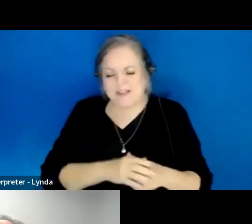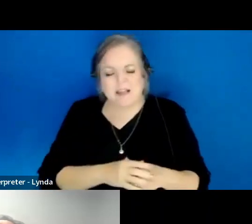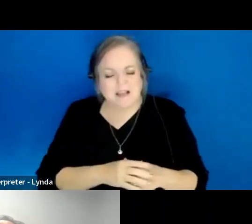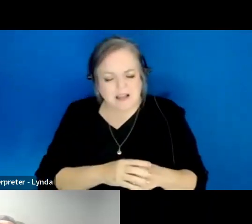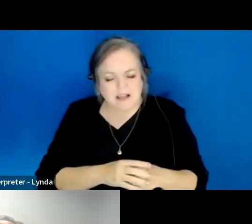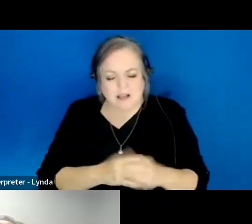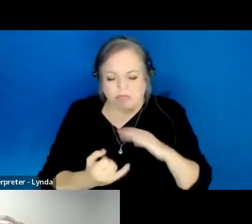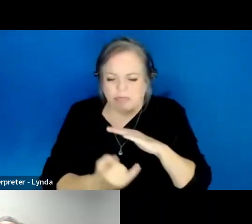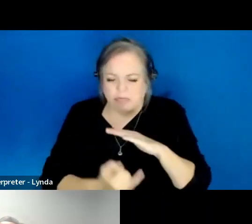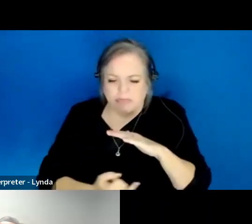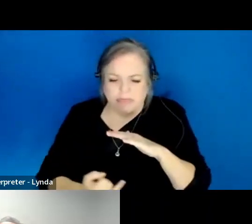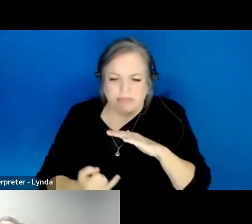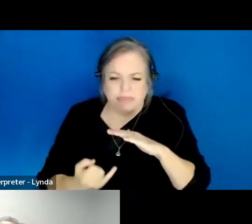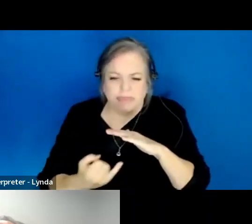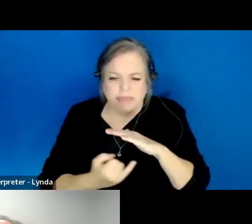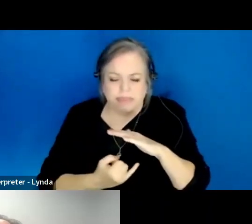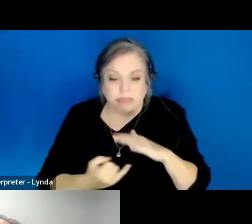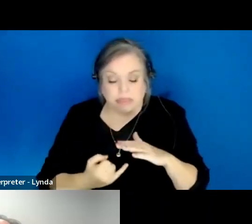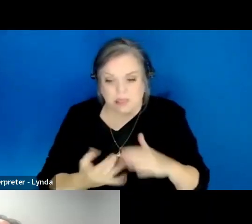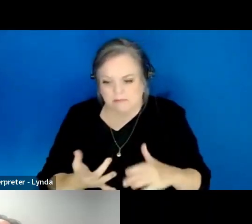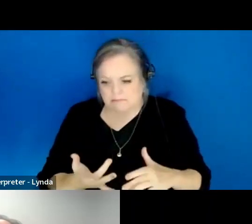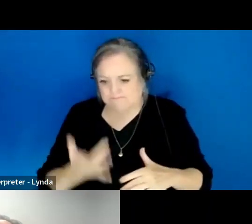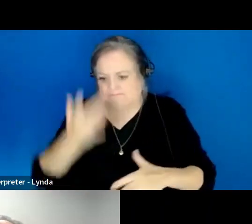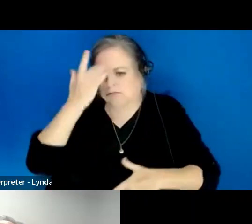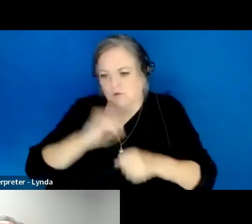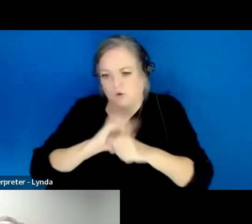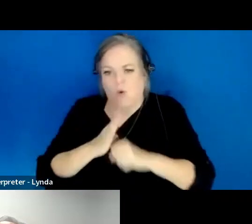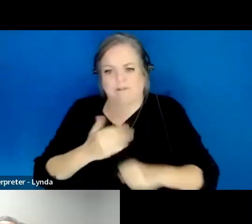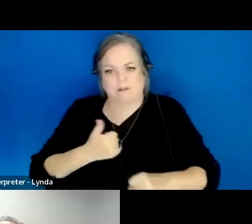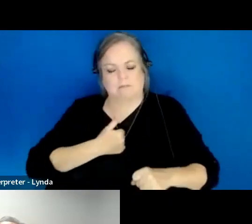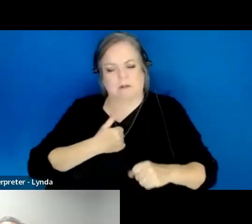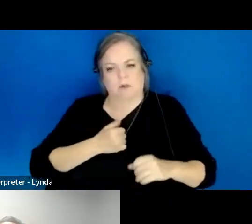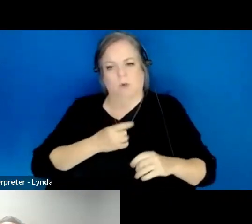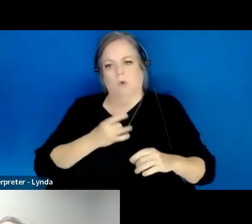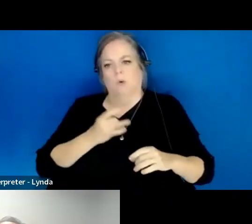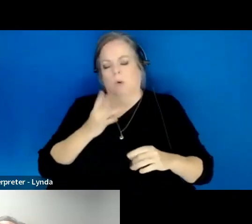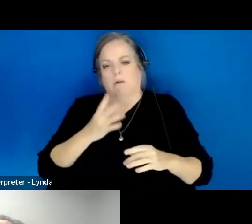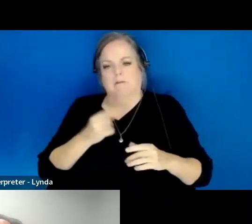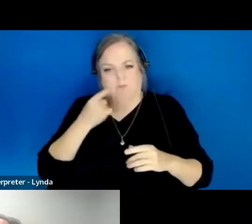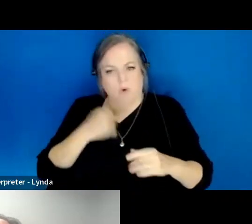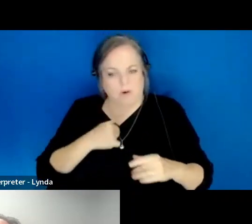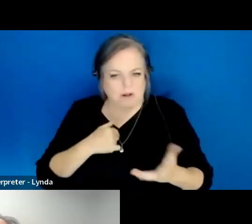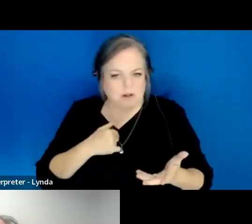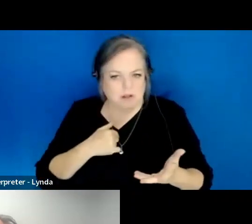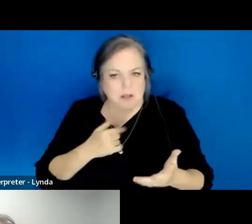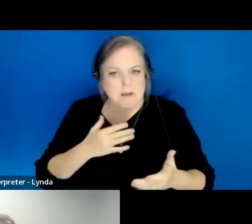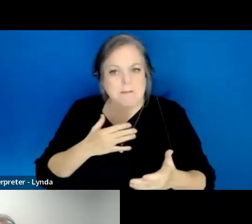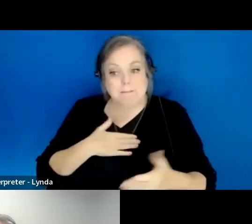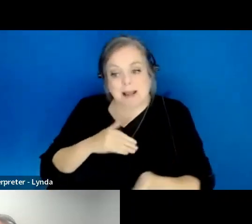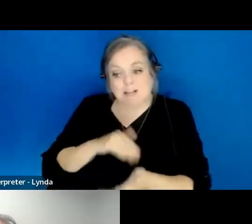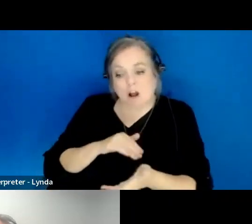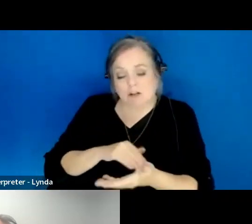the isolation, and getting the COVID was the whole other thing for me. Like my